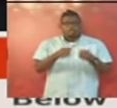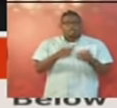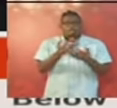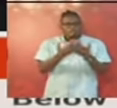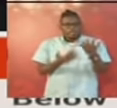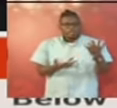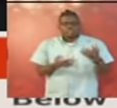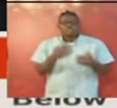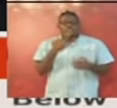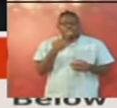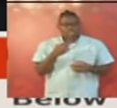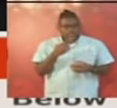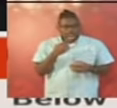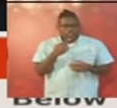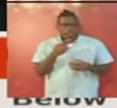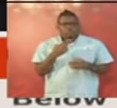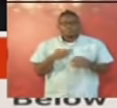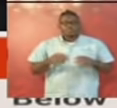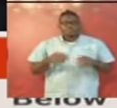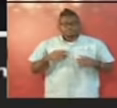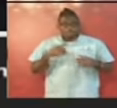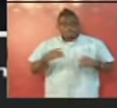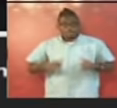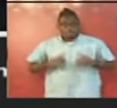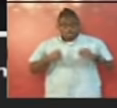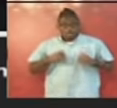is absolutely essential in management.